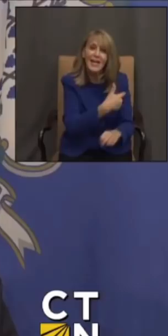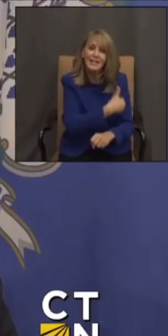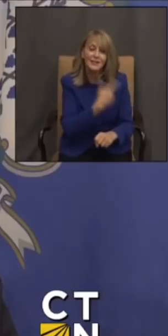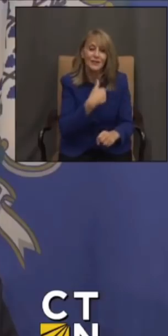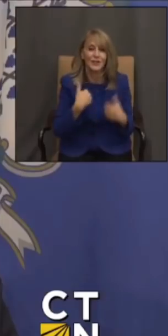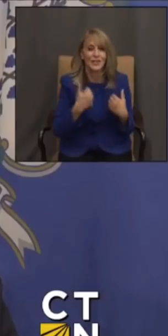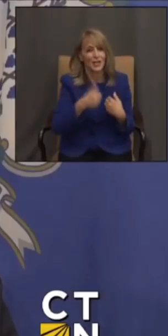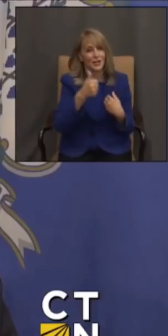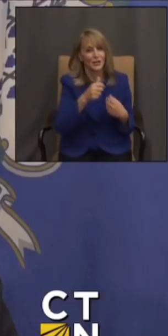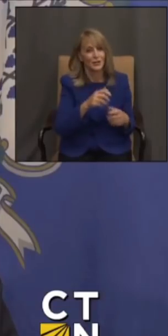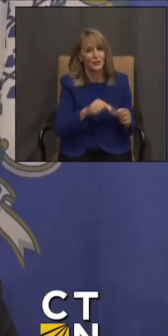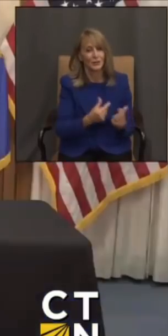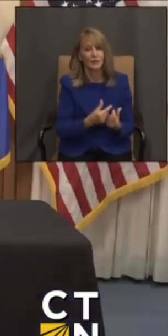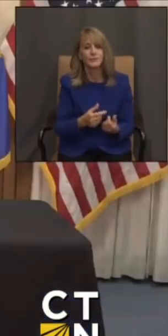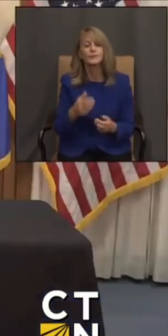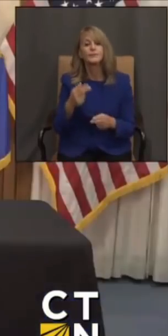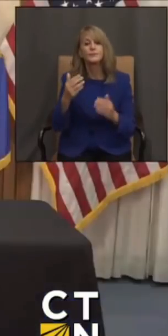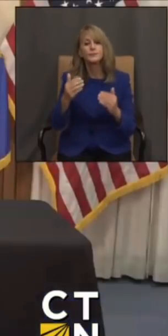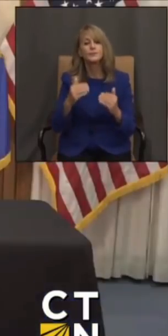The Connecticut Mirror.